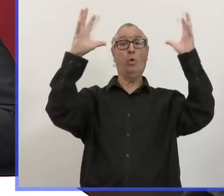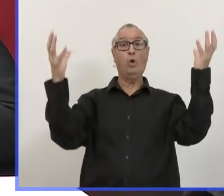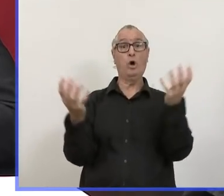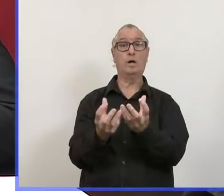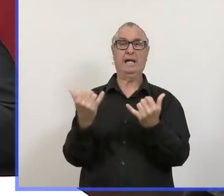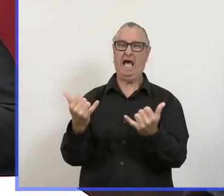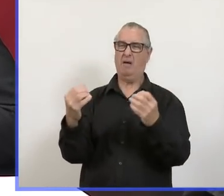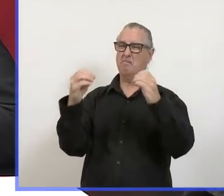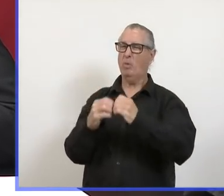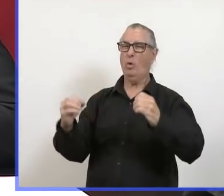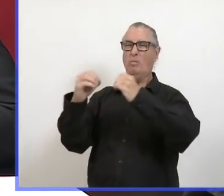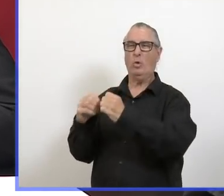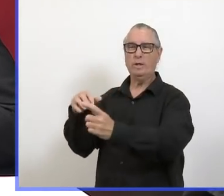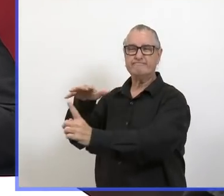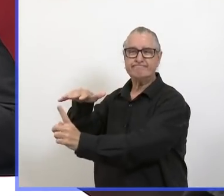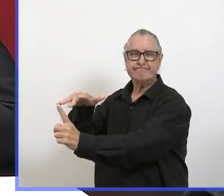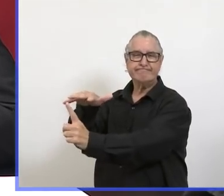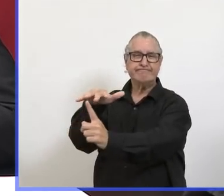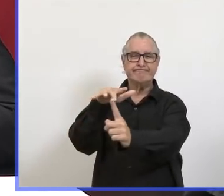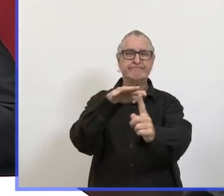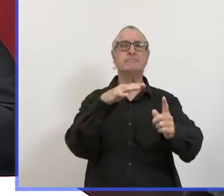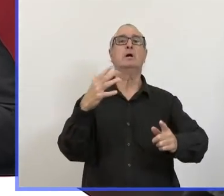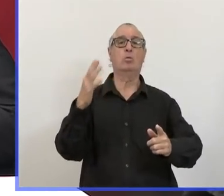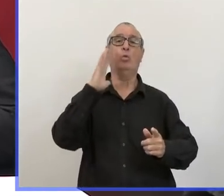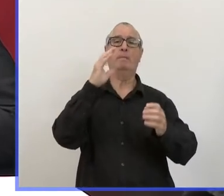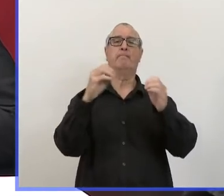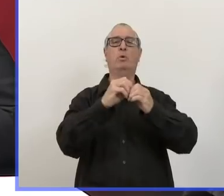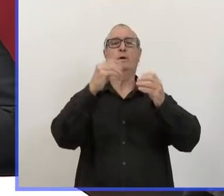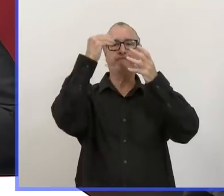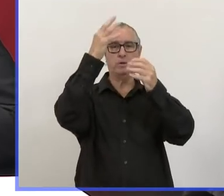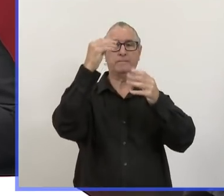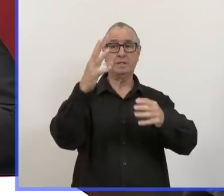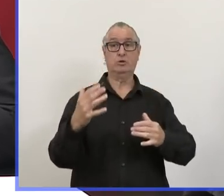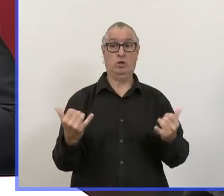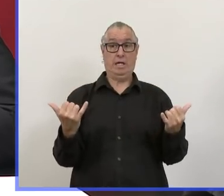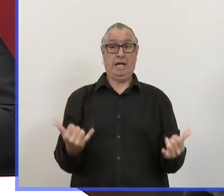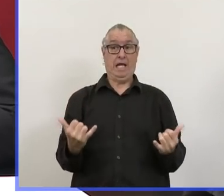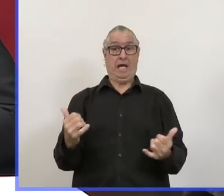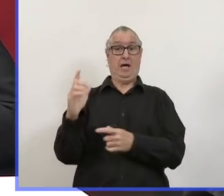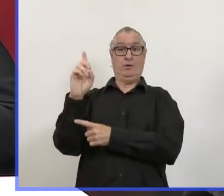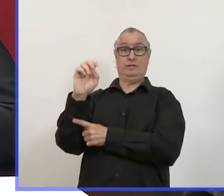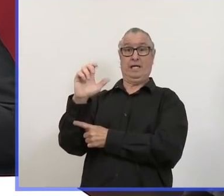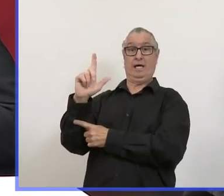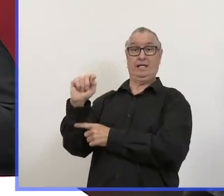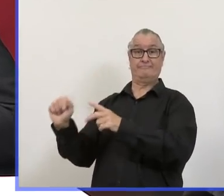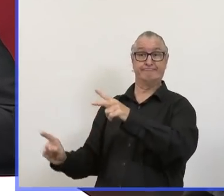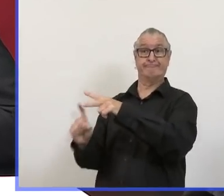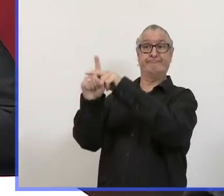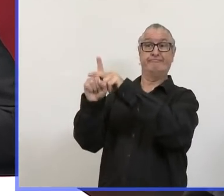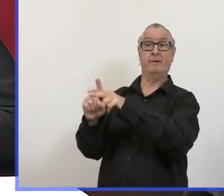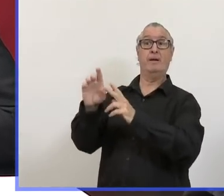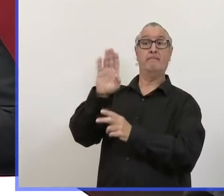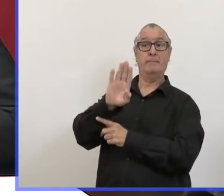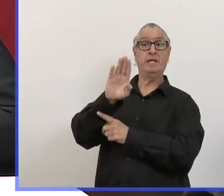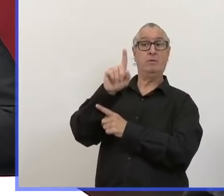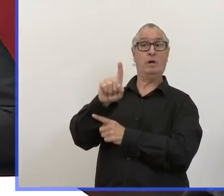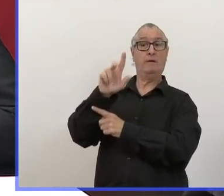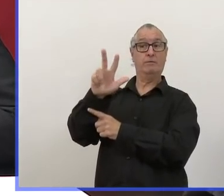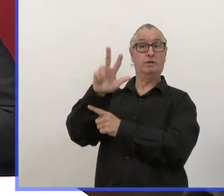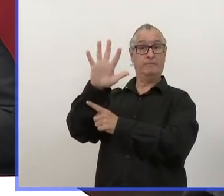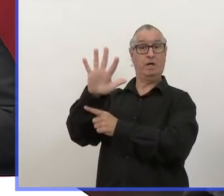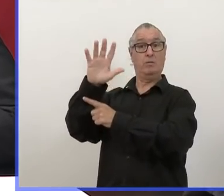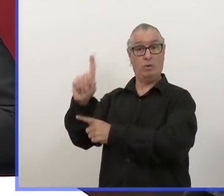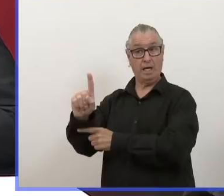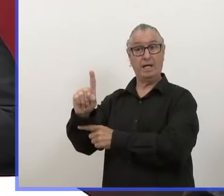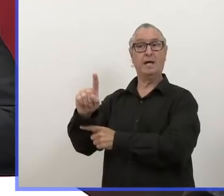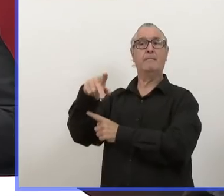studies are being conducted with, let's say, the Delta variant or the B1351 variant, the P1 variant. And early indicators